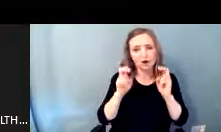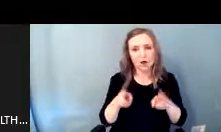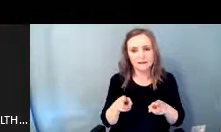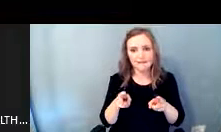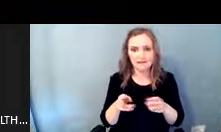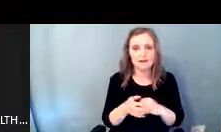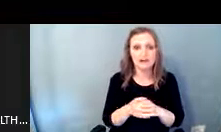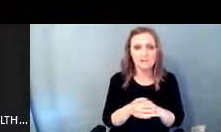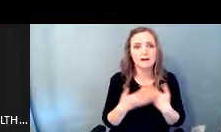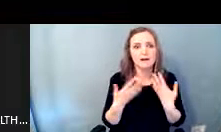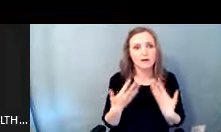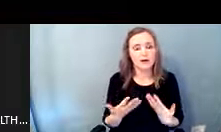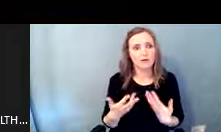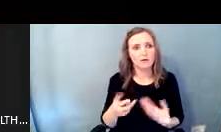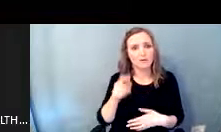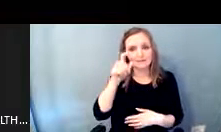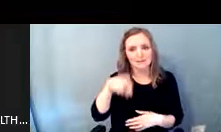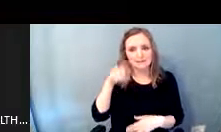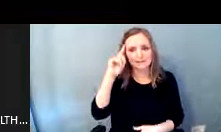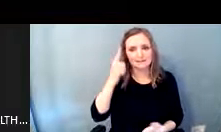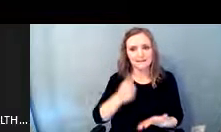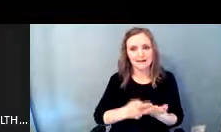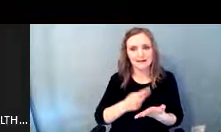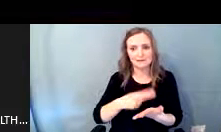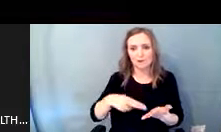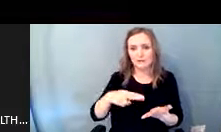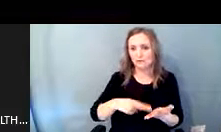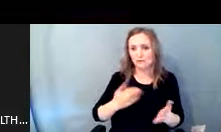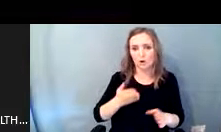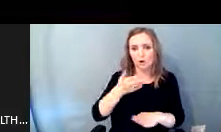more anxiety around COVID.